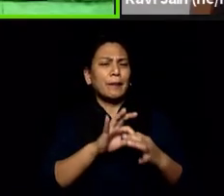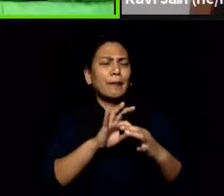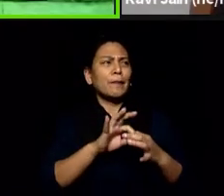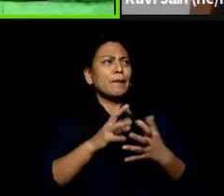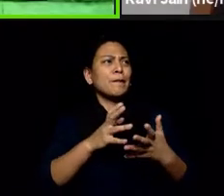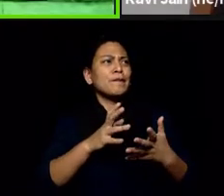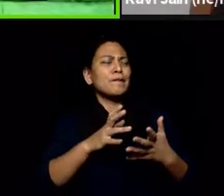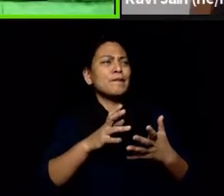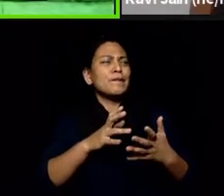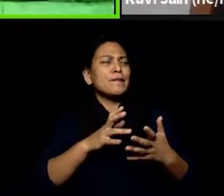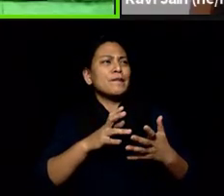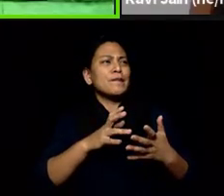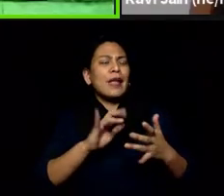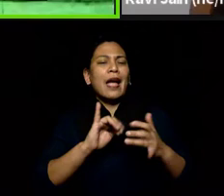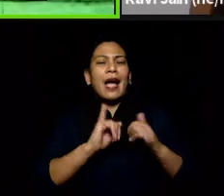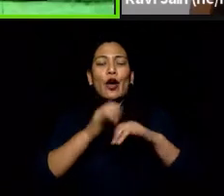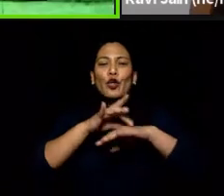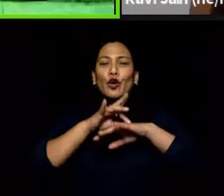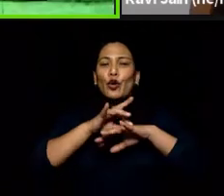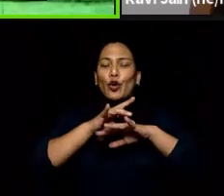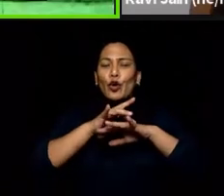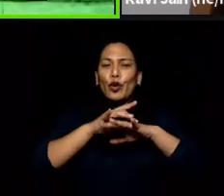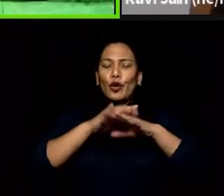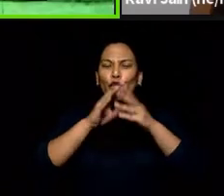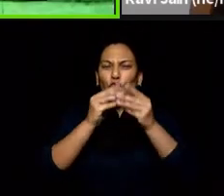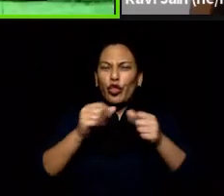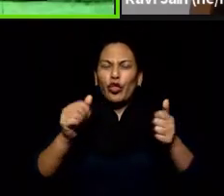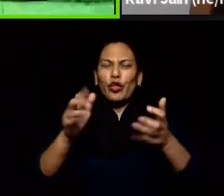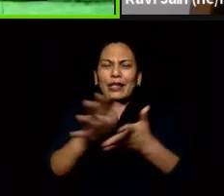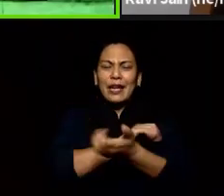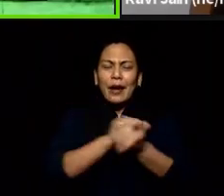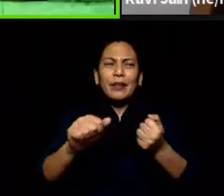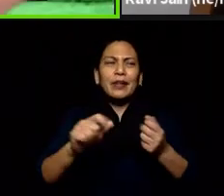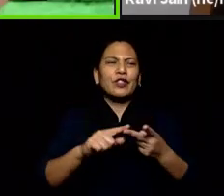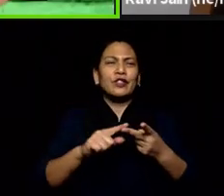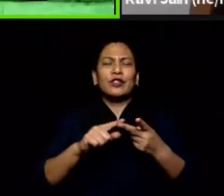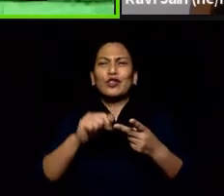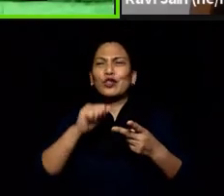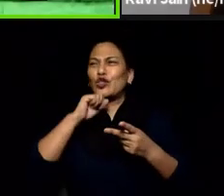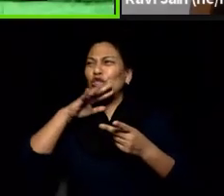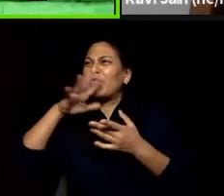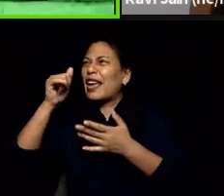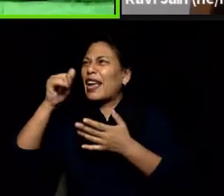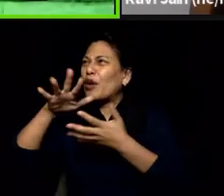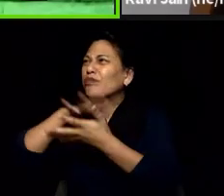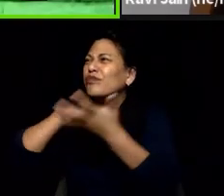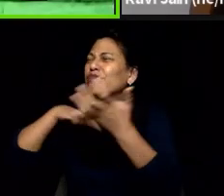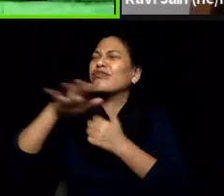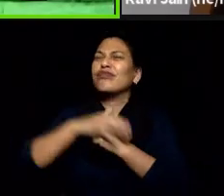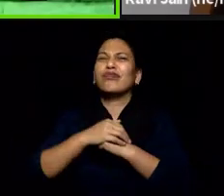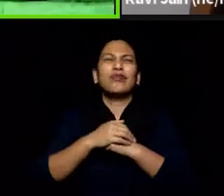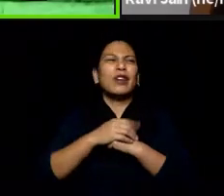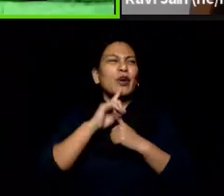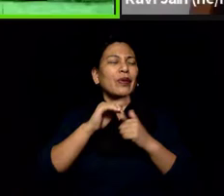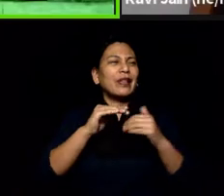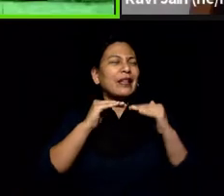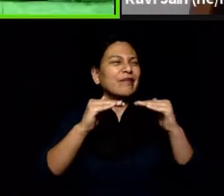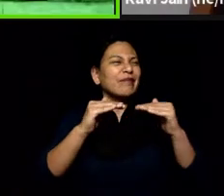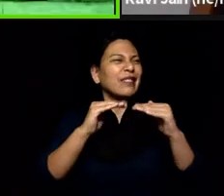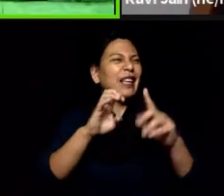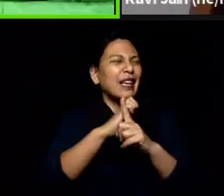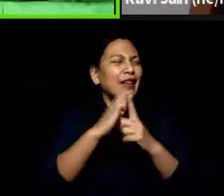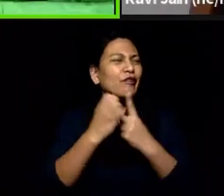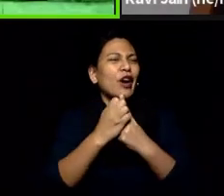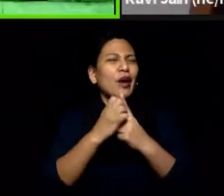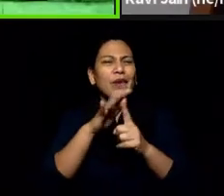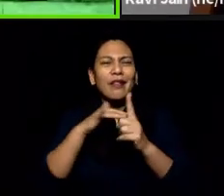demise of the planet, of sustainability, of the air that we breathe, the water that's accessible. All of it's tied to the monetary system that